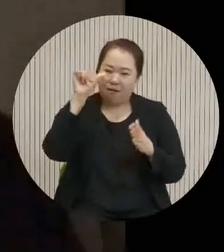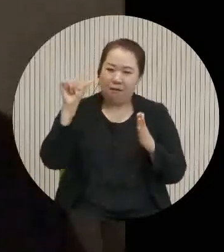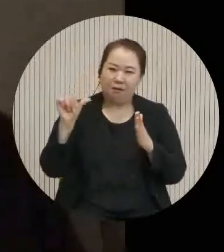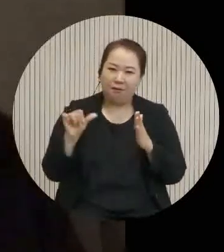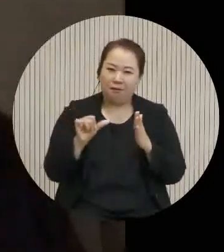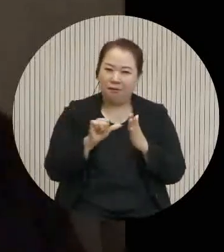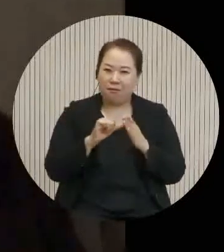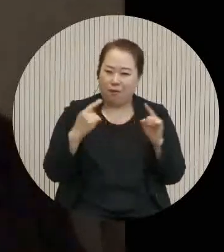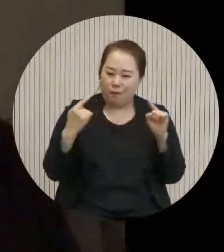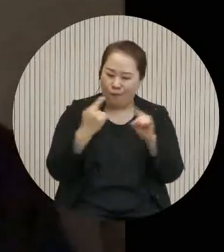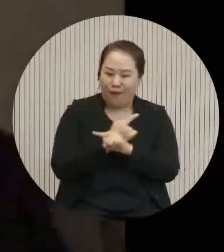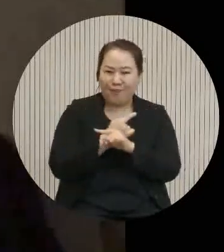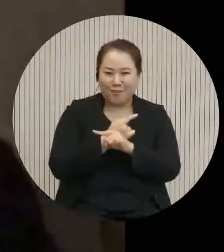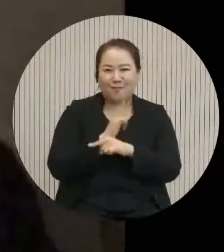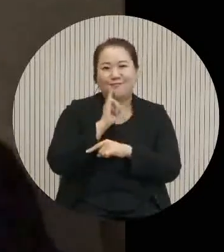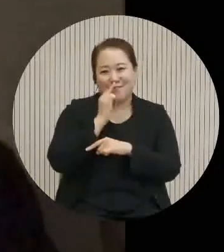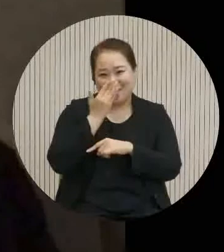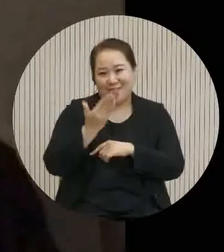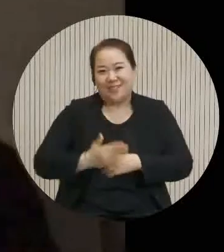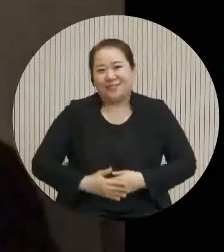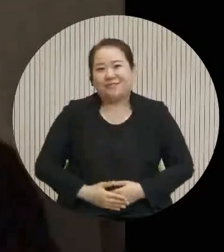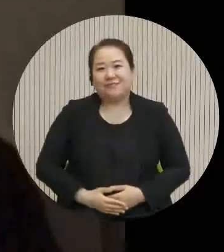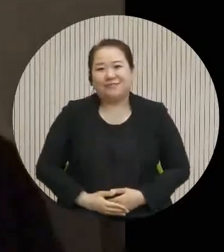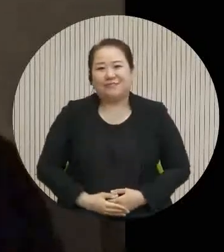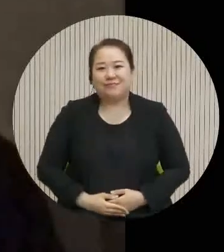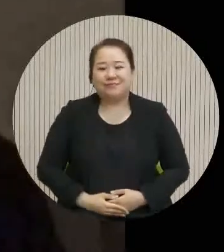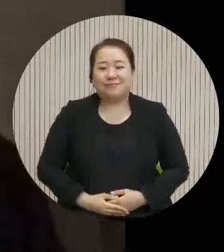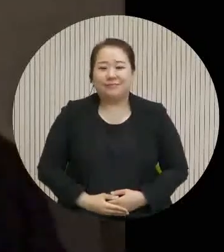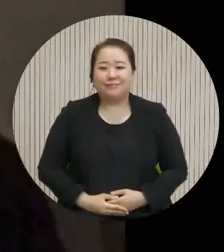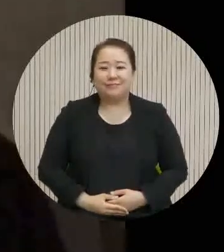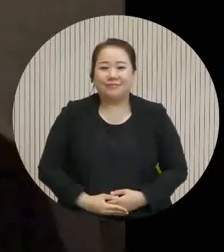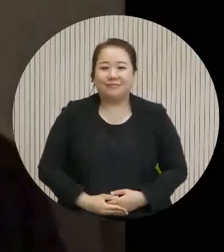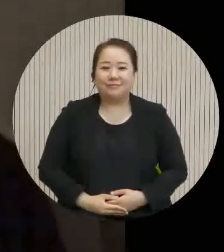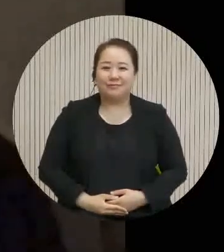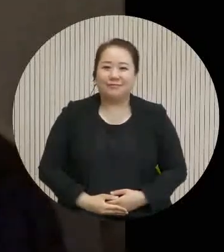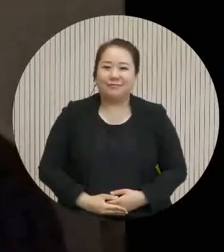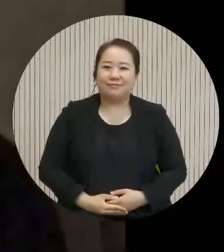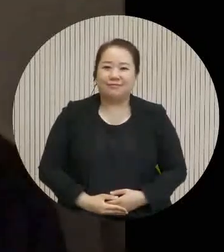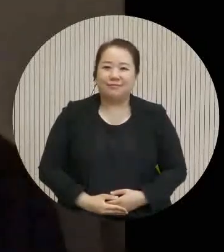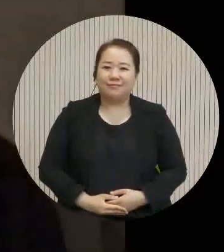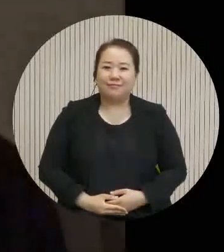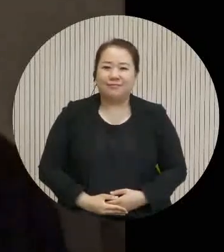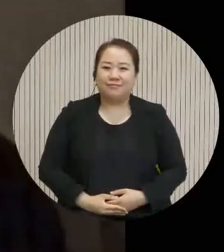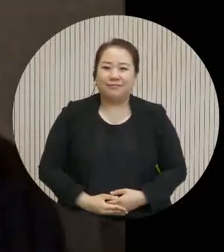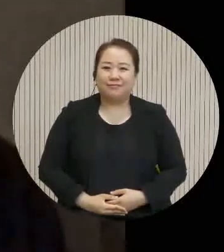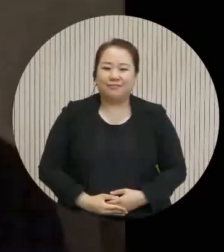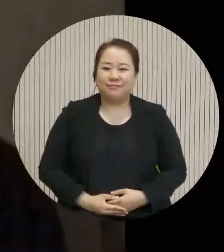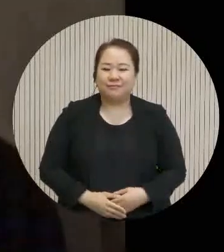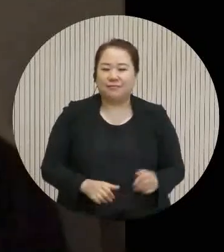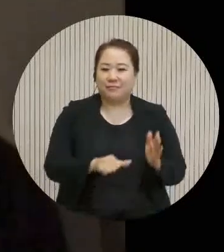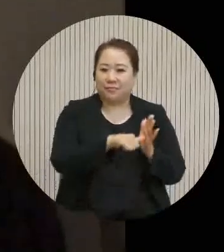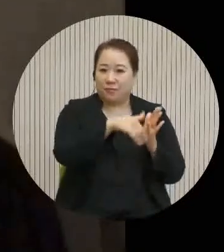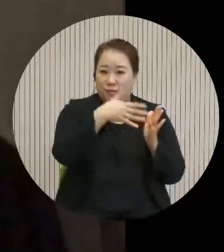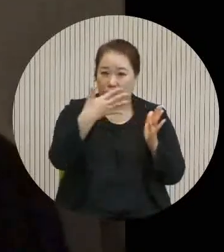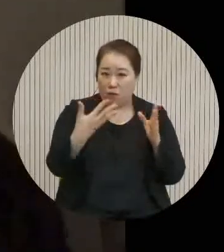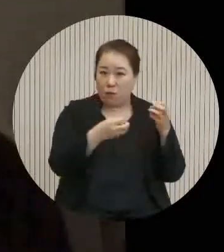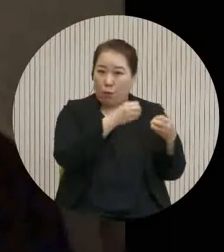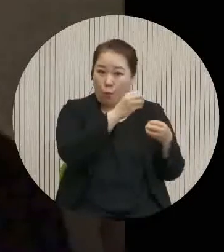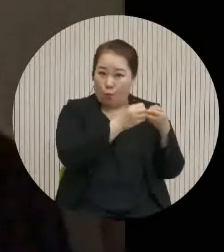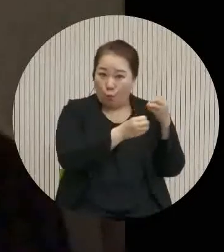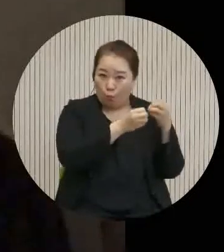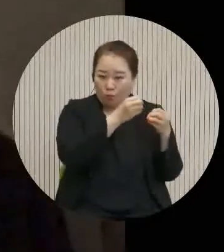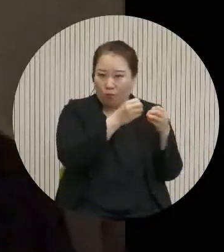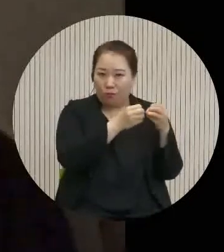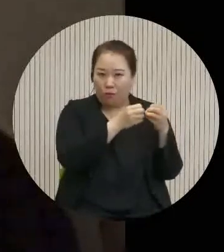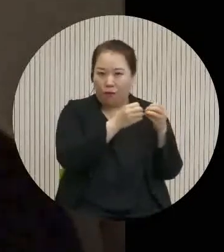life-changing experience. I found out that popular fiction, bestsellers,